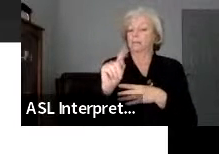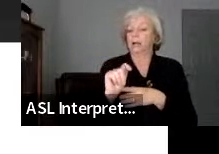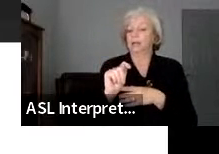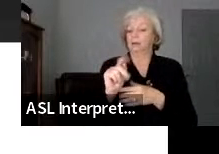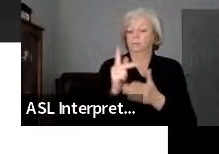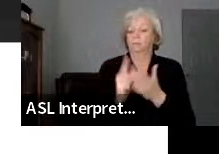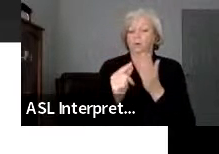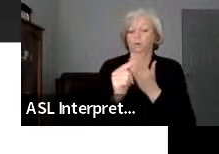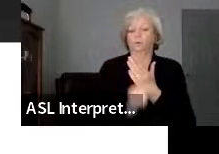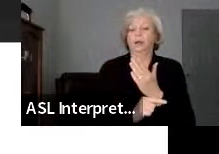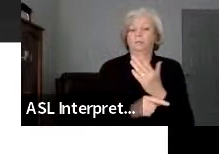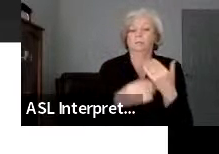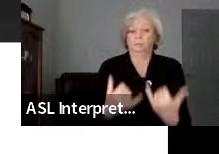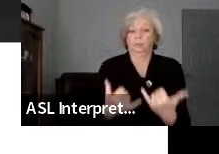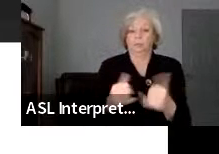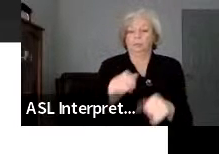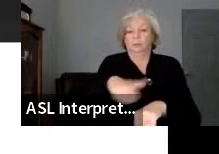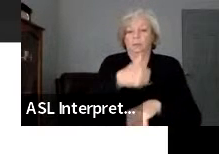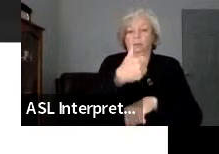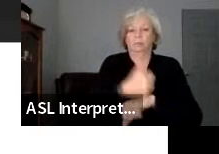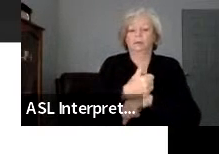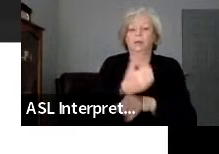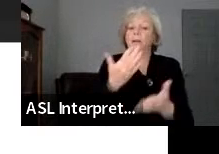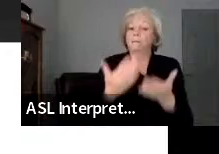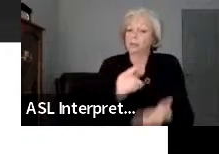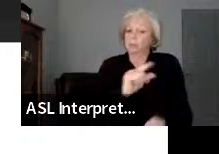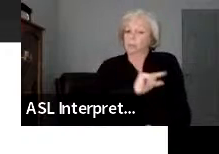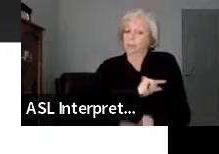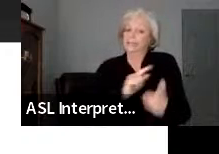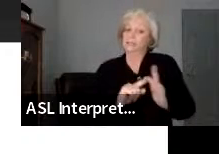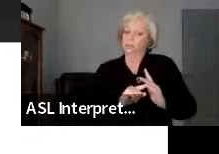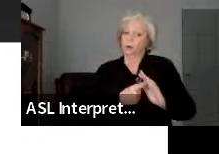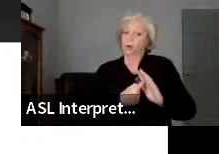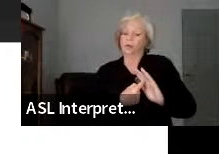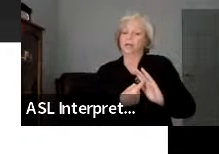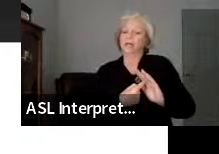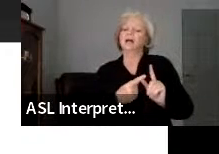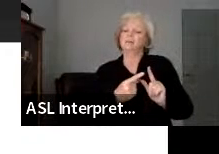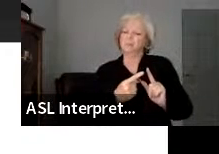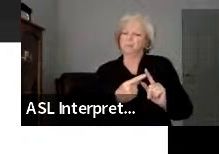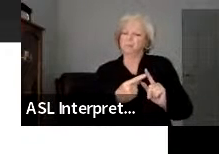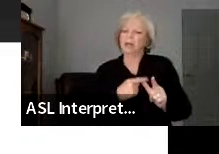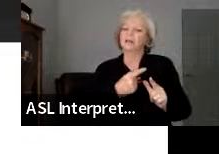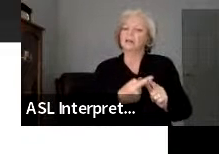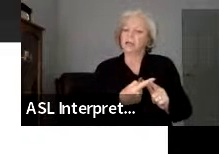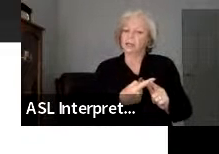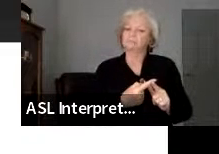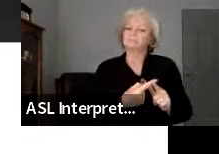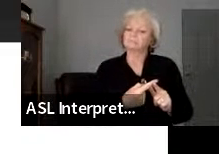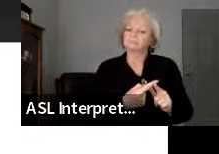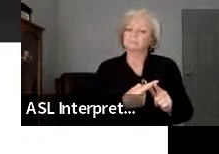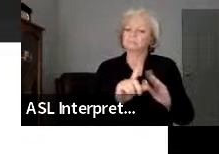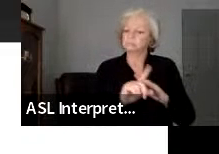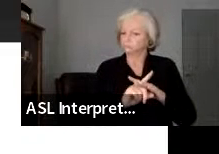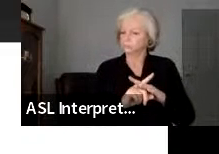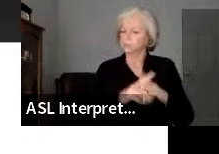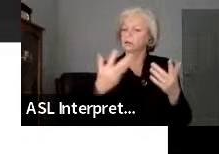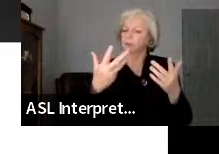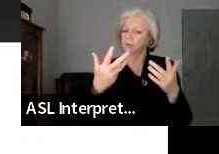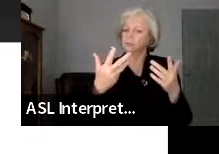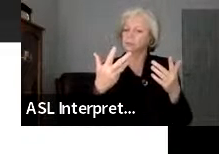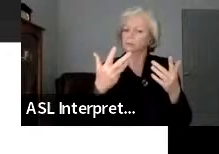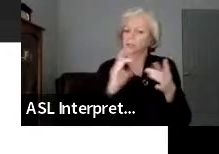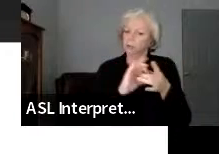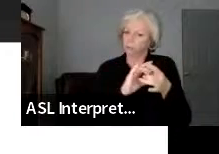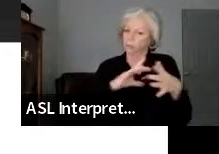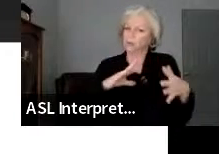Transport. Maybe law enforcement starts there, but then they're released. And now we can have